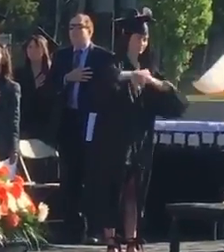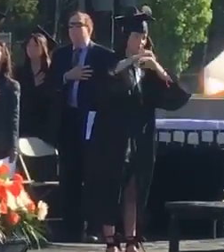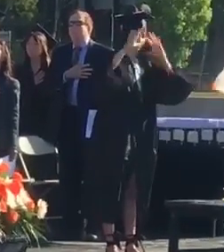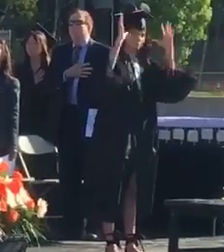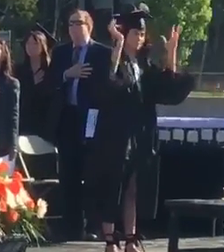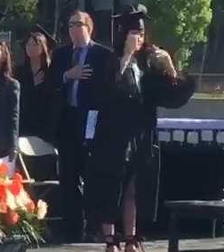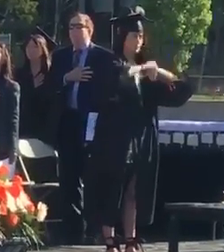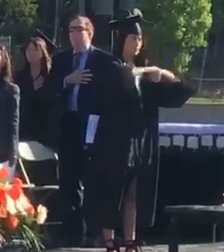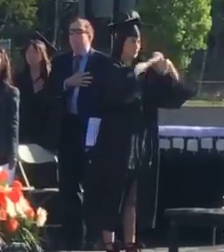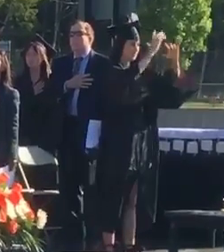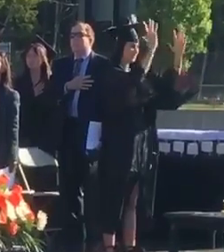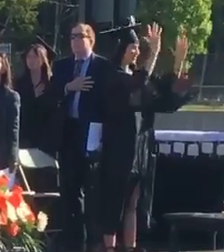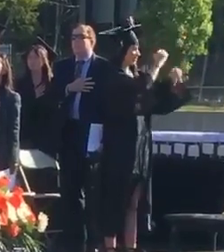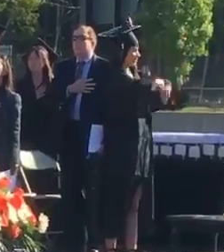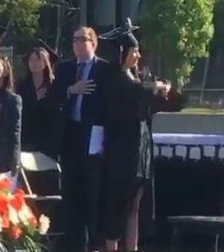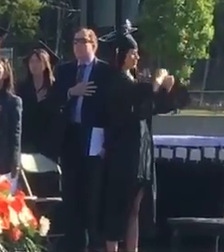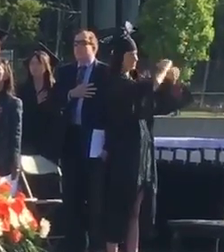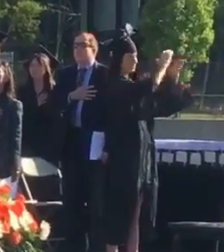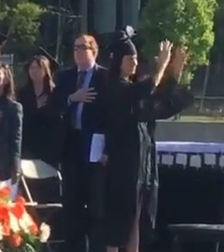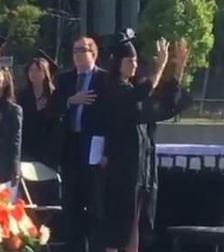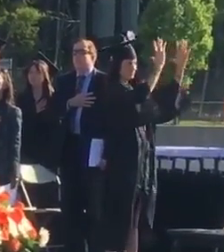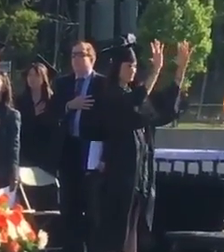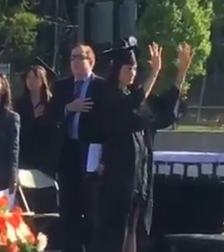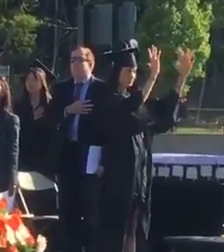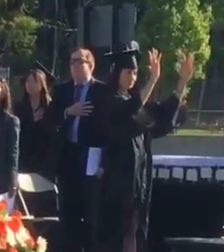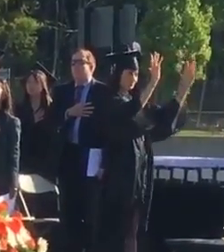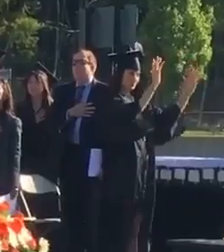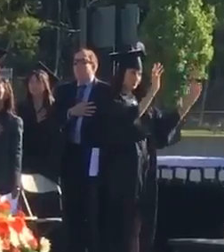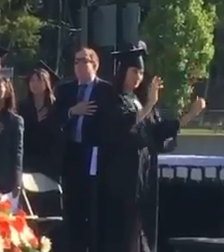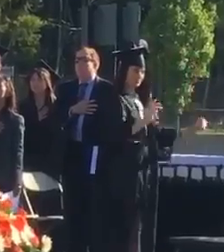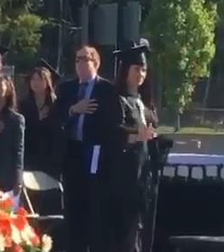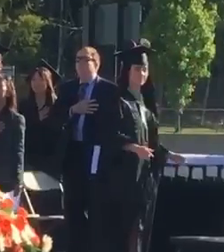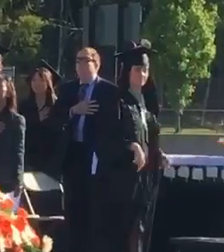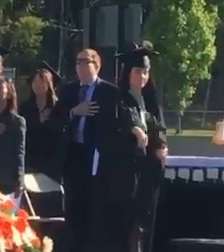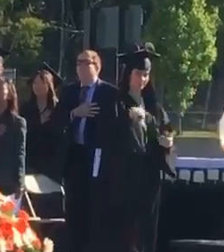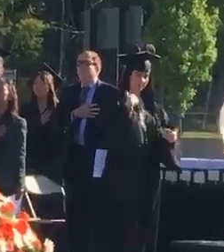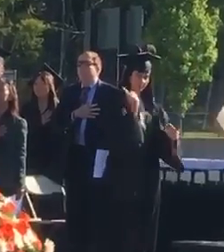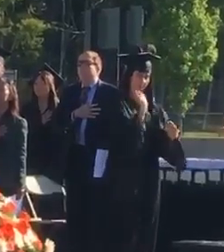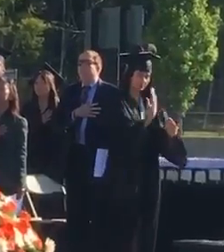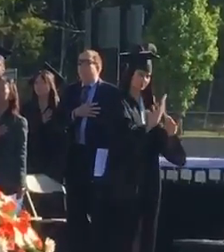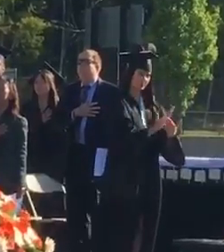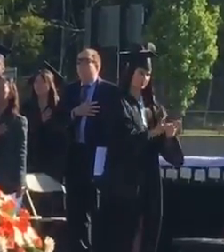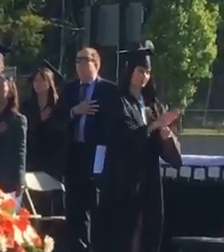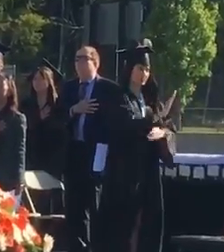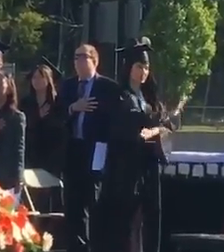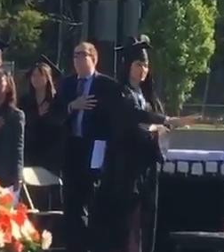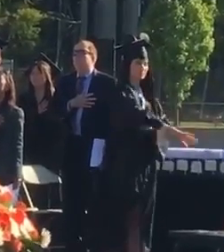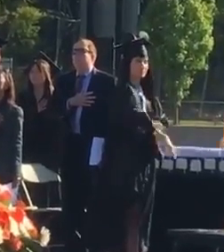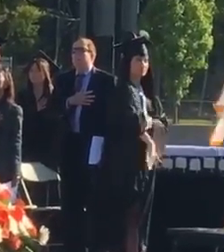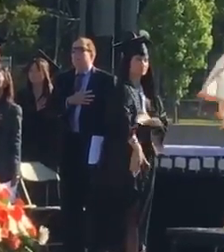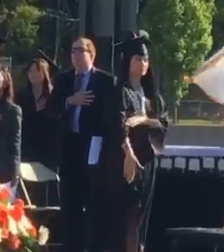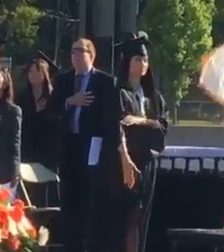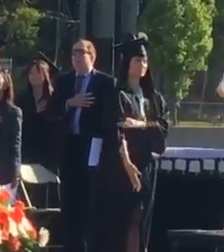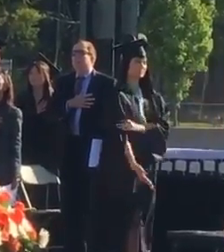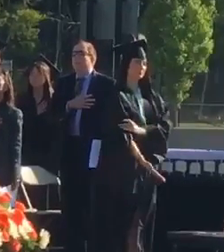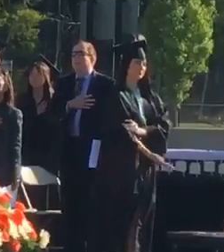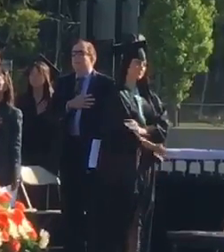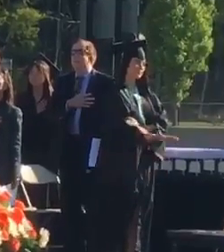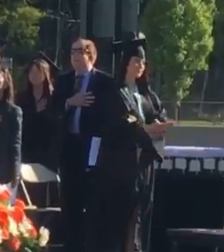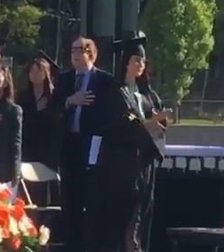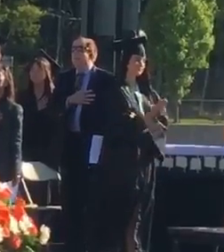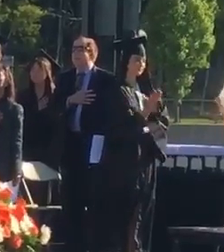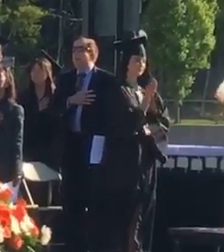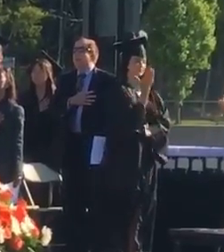bombs bursting in air Gave proof through the